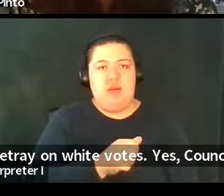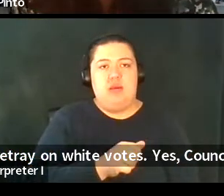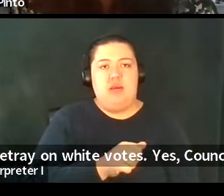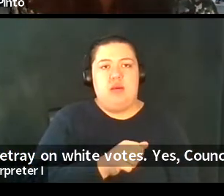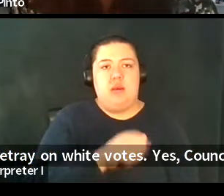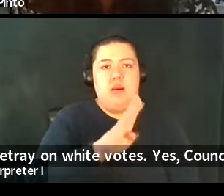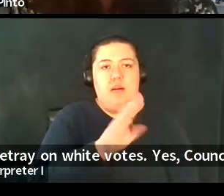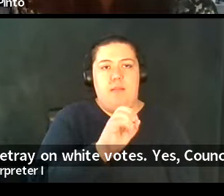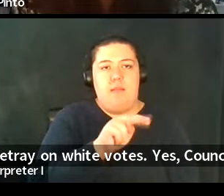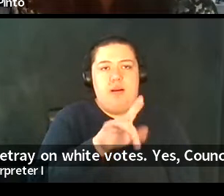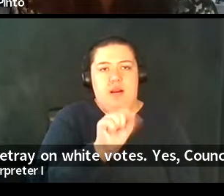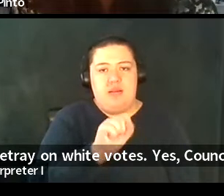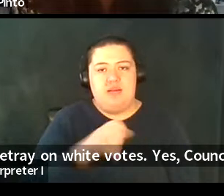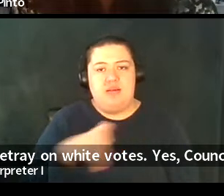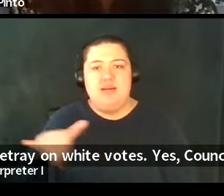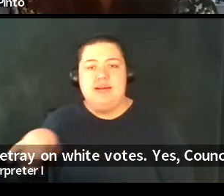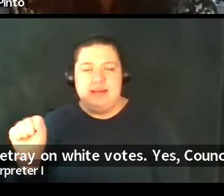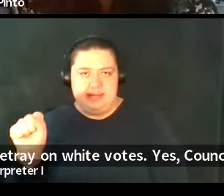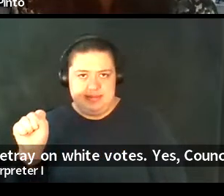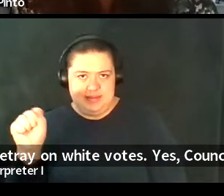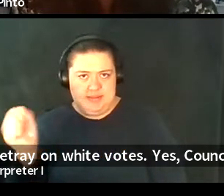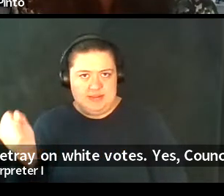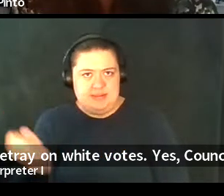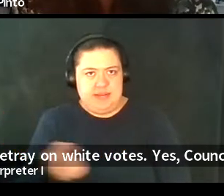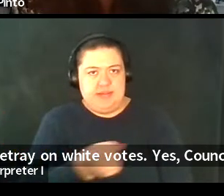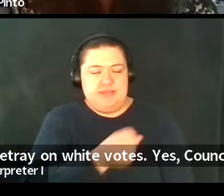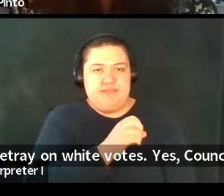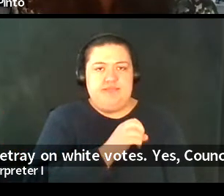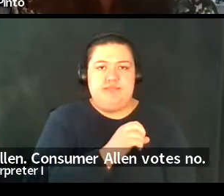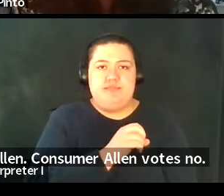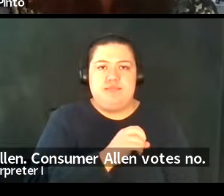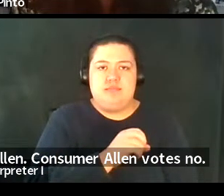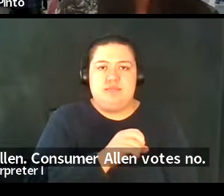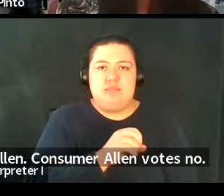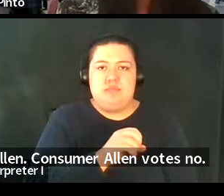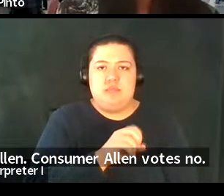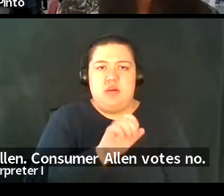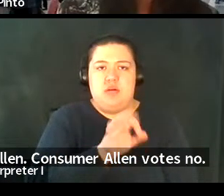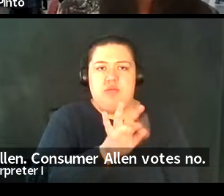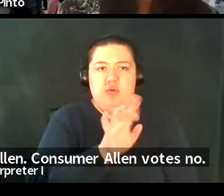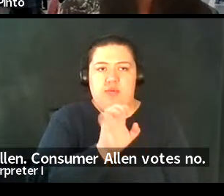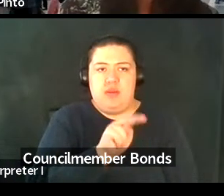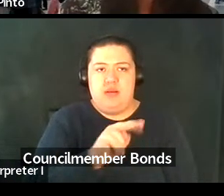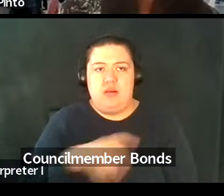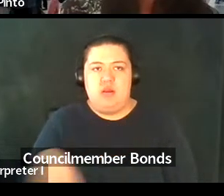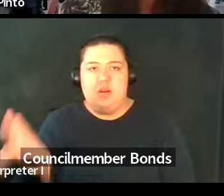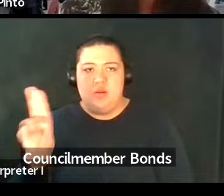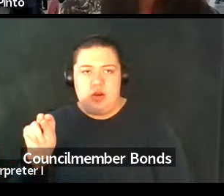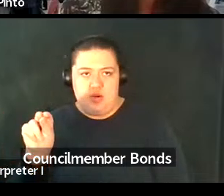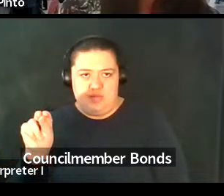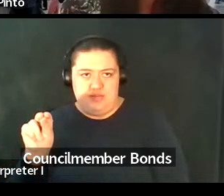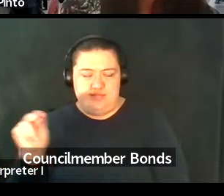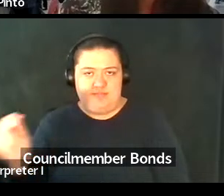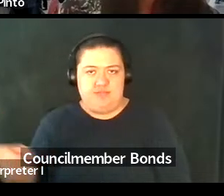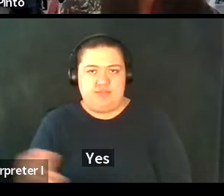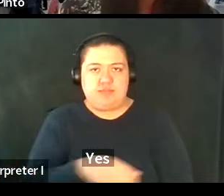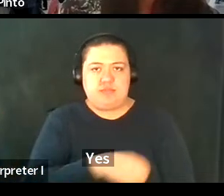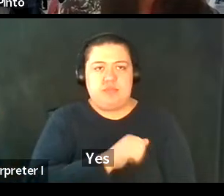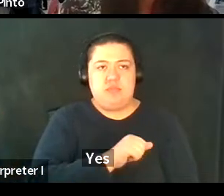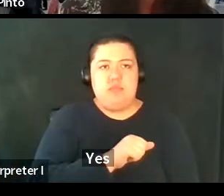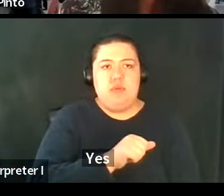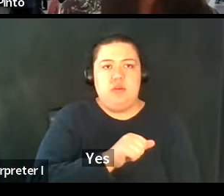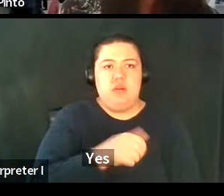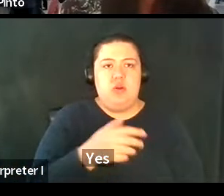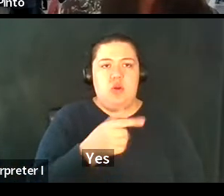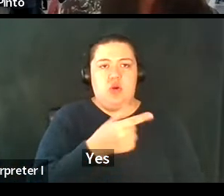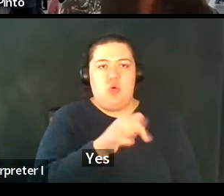Councilmember Bonds. Yes. Councilmember Bonds votes yes. Councilmember Fruman. No. Councilmember Fruman votes no. Councilmember